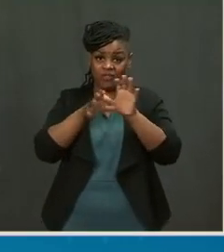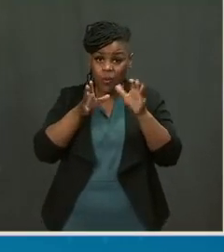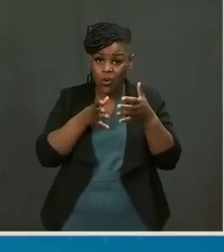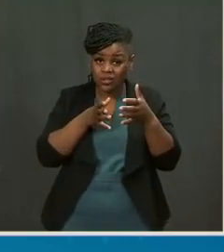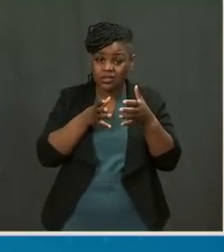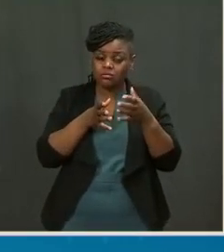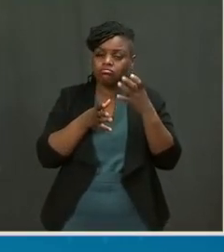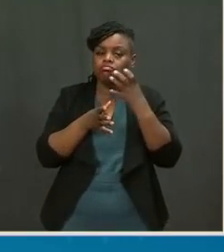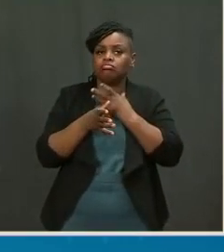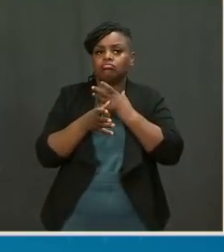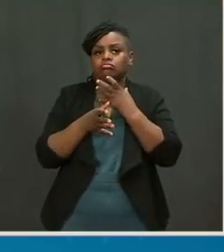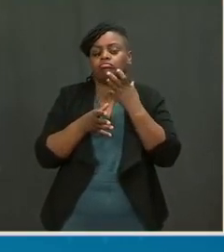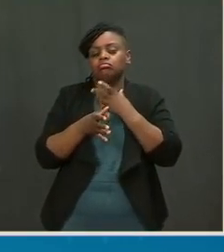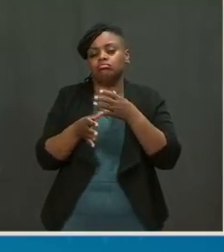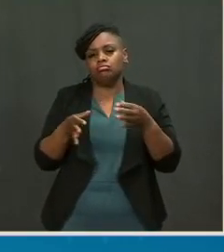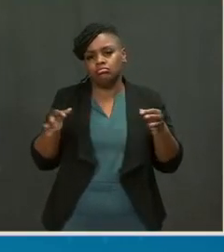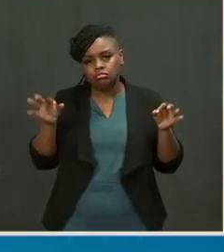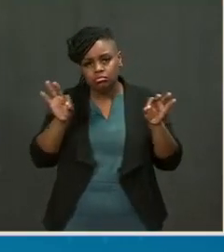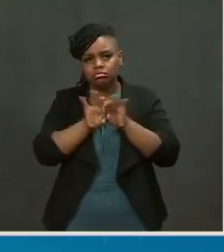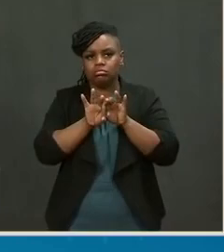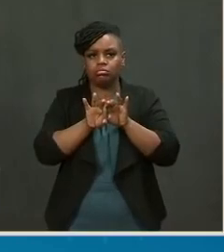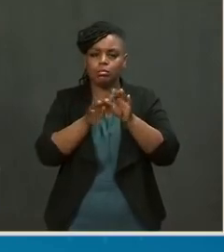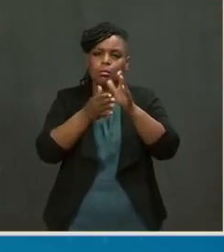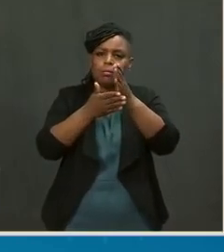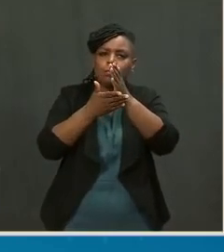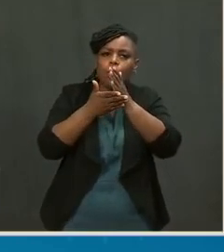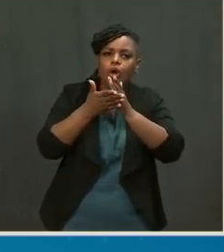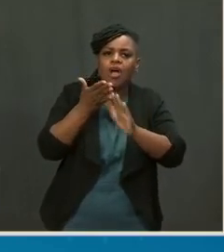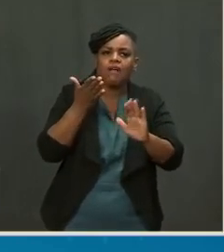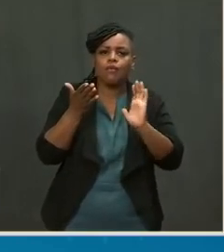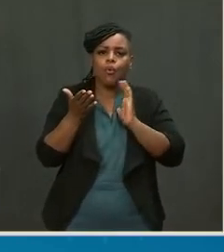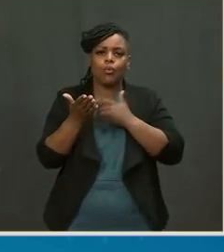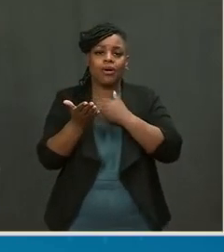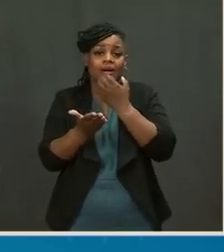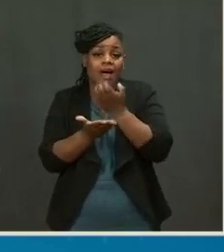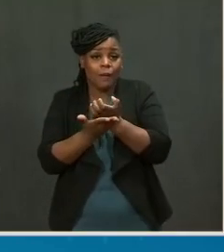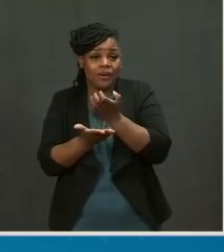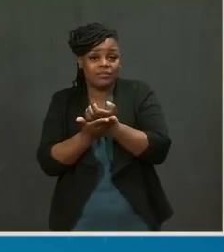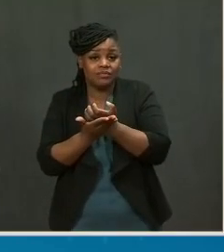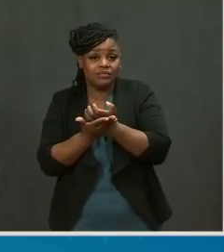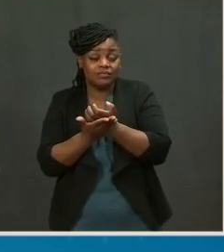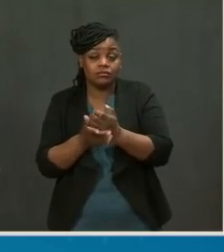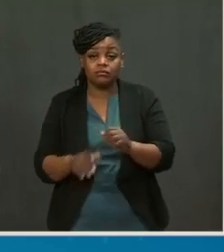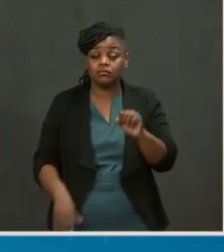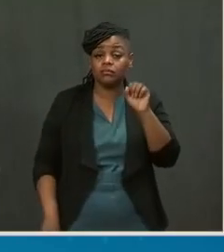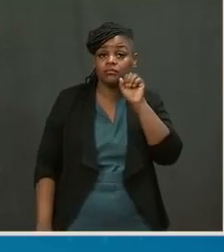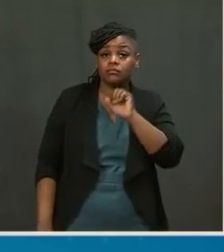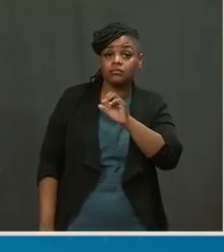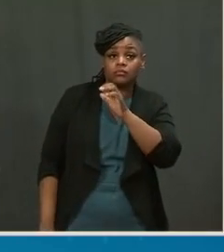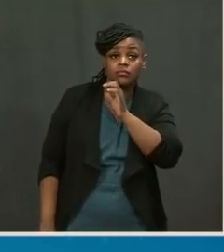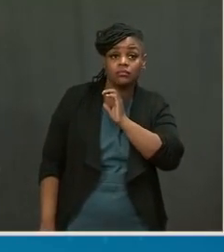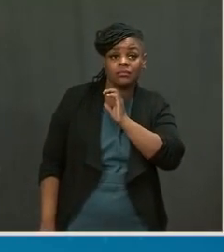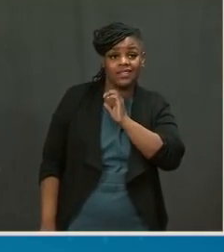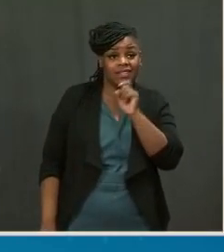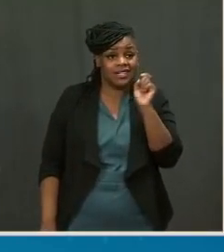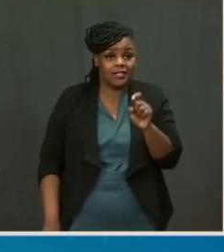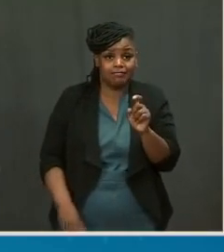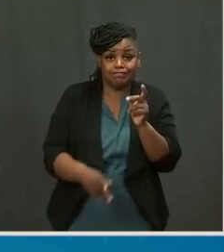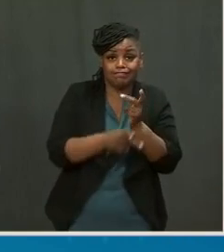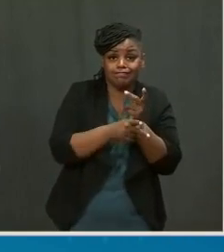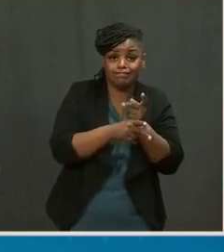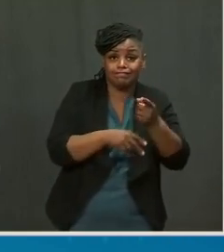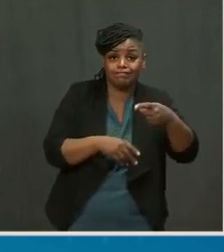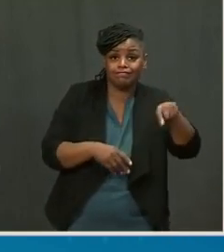economy. They need broadband. Let's look at our seniors, who we should take care of, and understand that if they